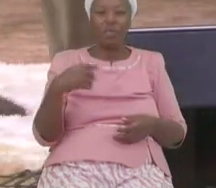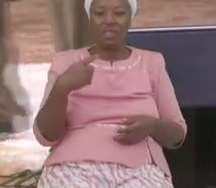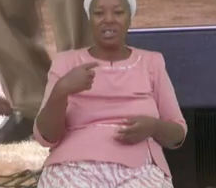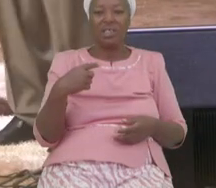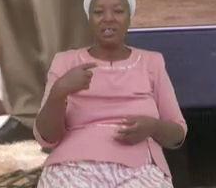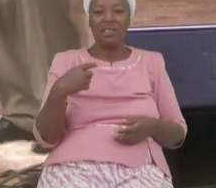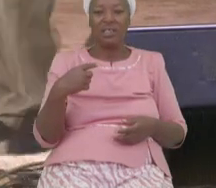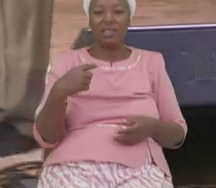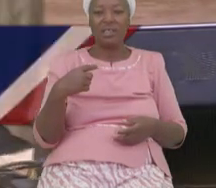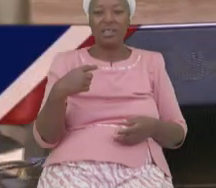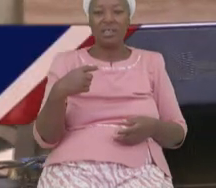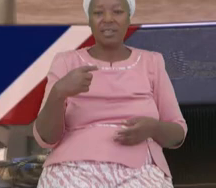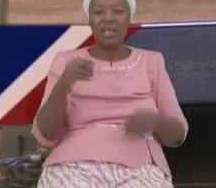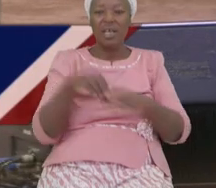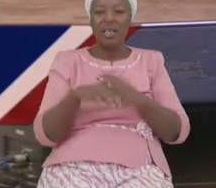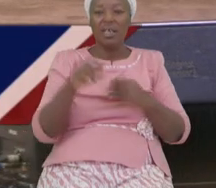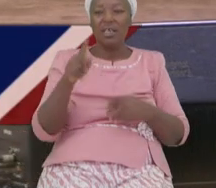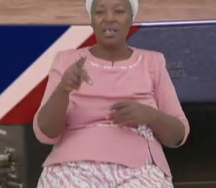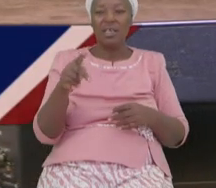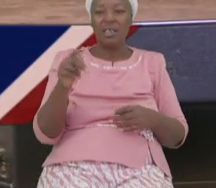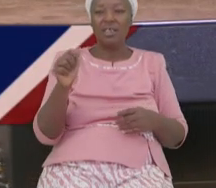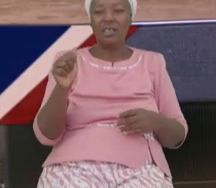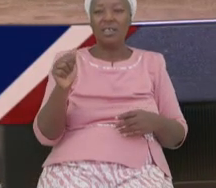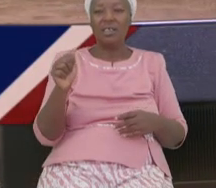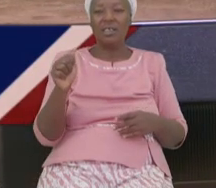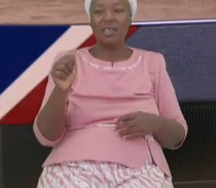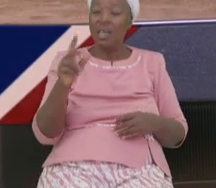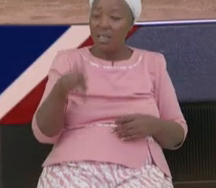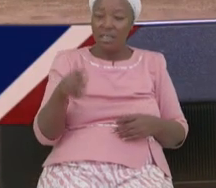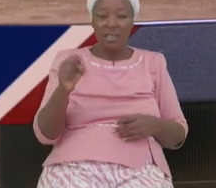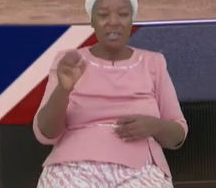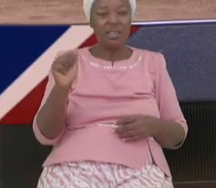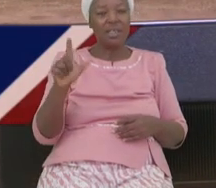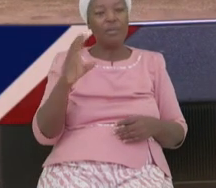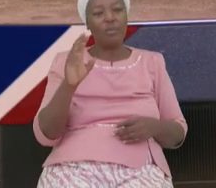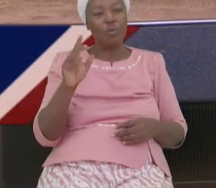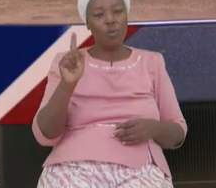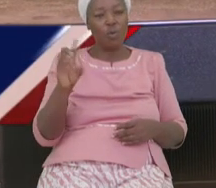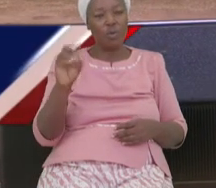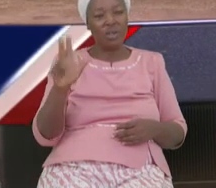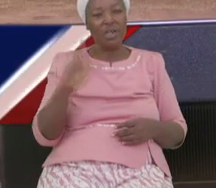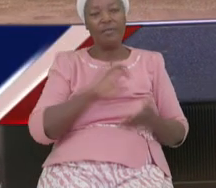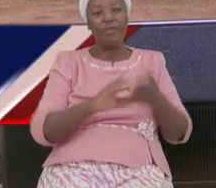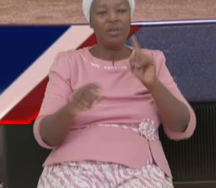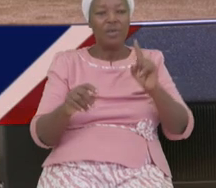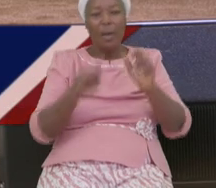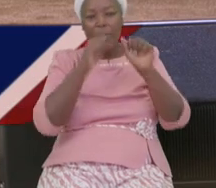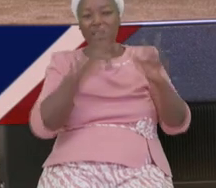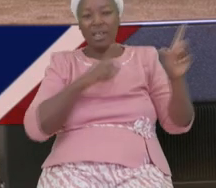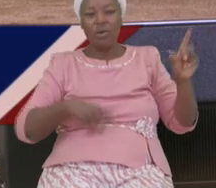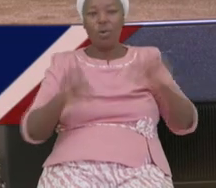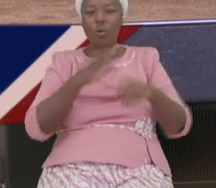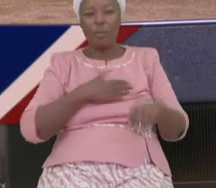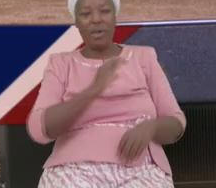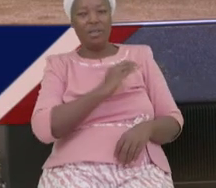says, in Psalm 103, reading from verse 1, bless the Lord, O my soul, the